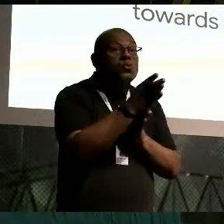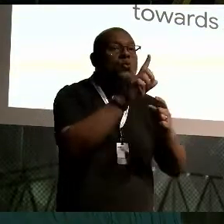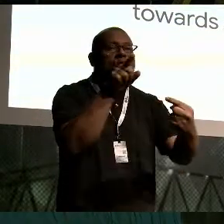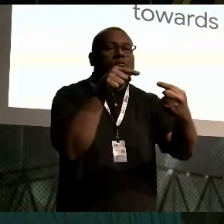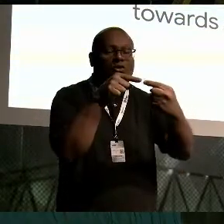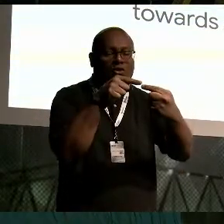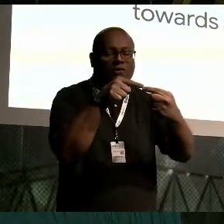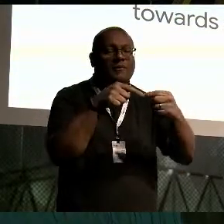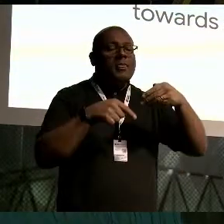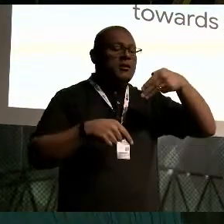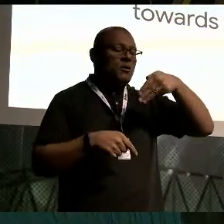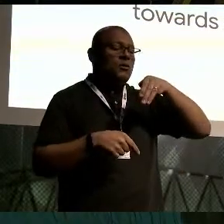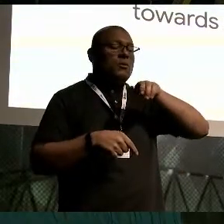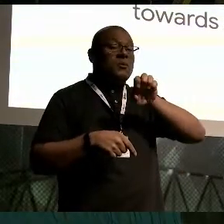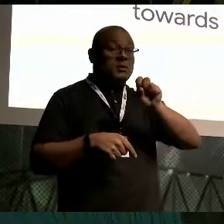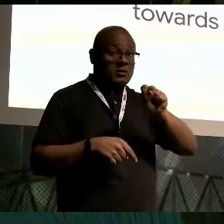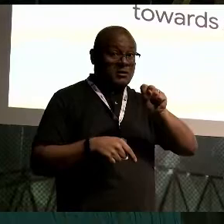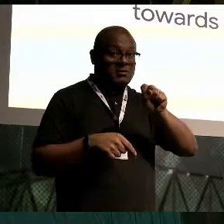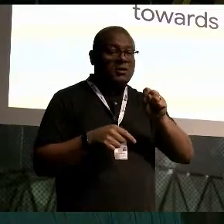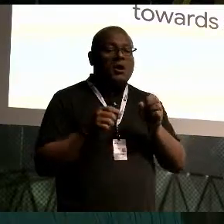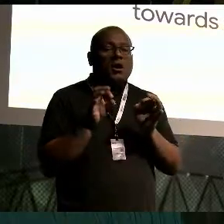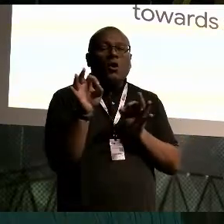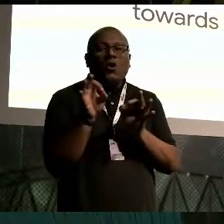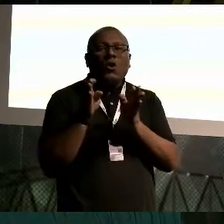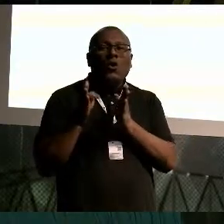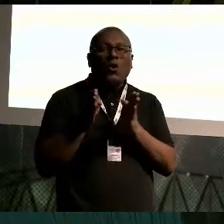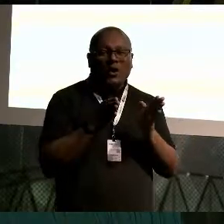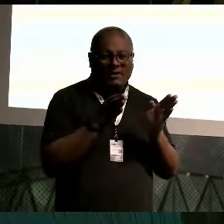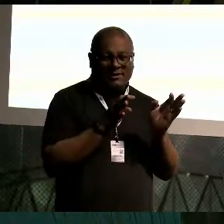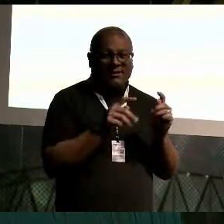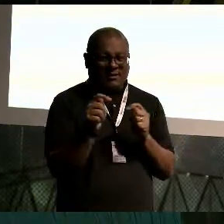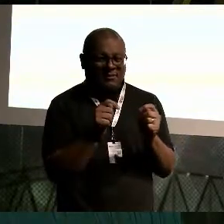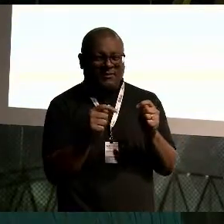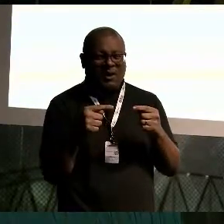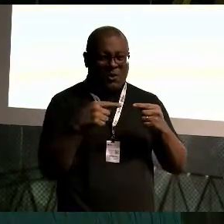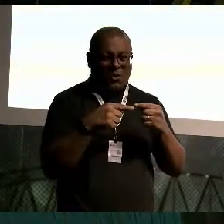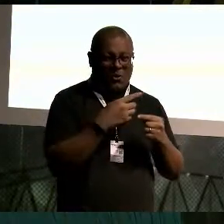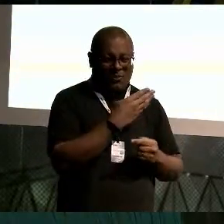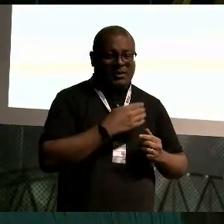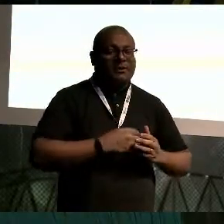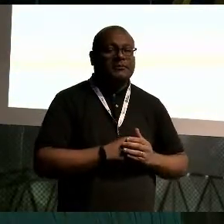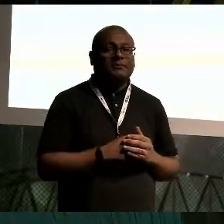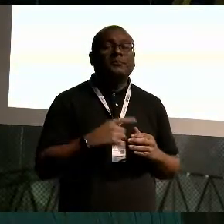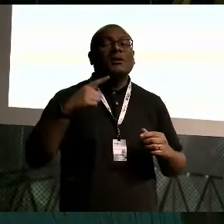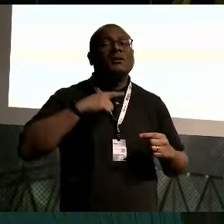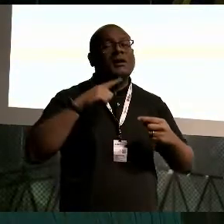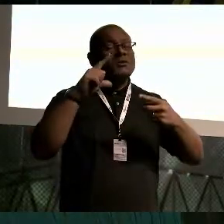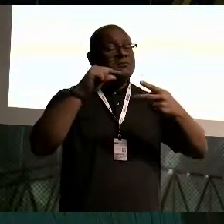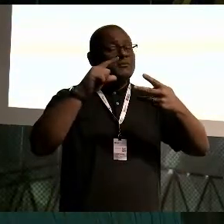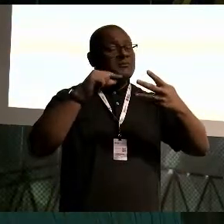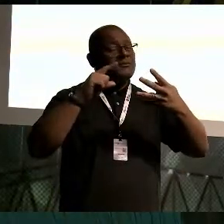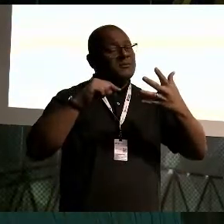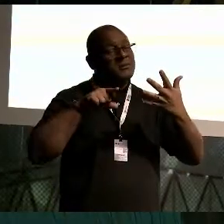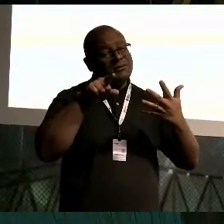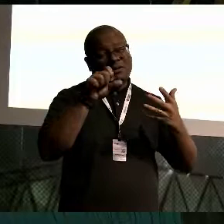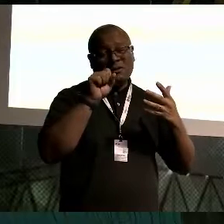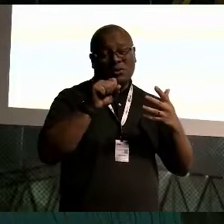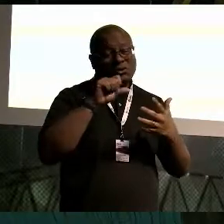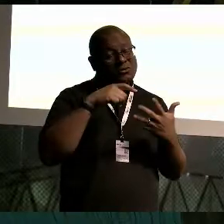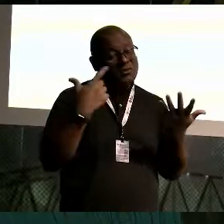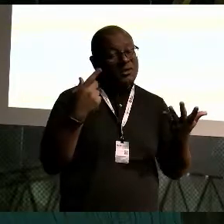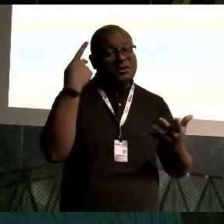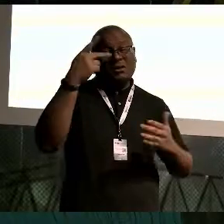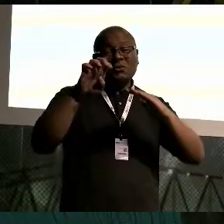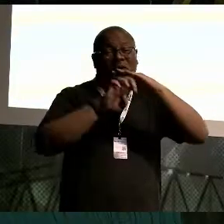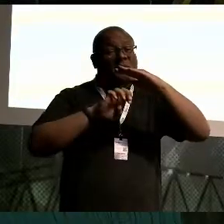that's what service orchestration is about. Now, there's some options that you can choose in terms of how you organize